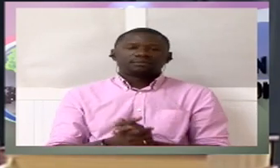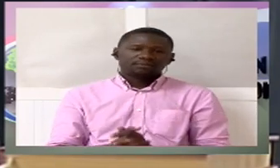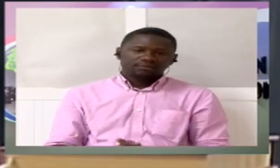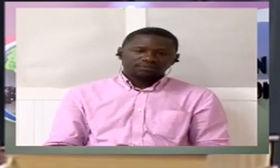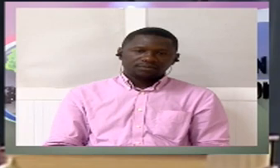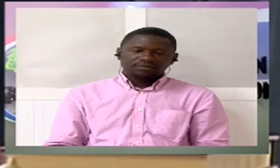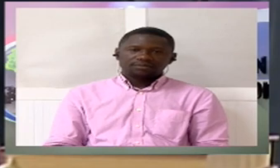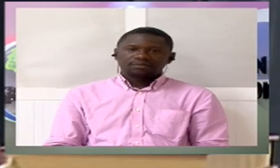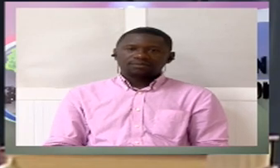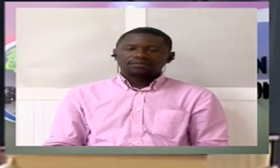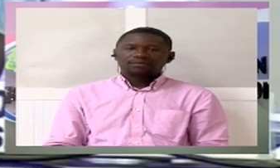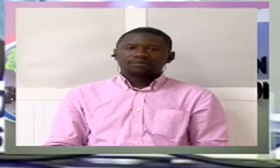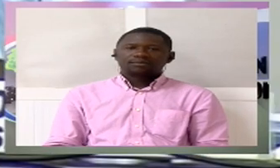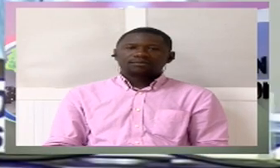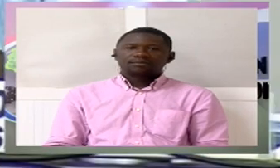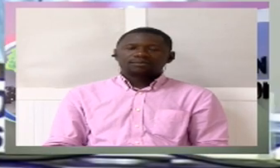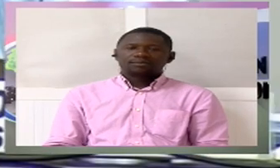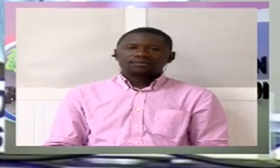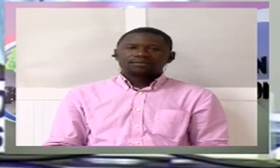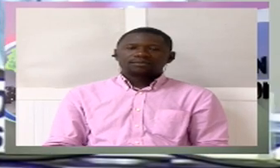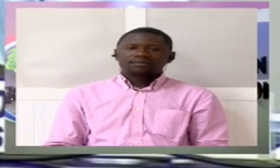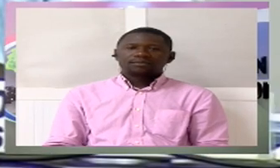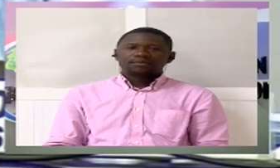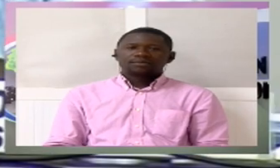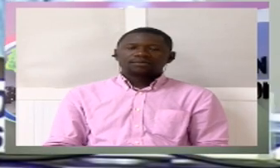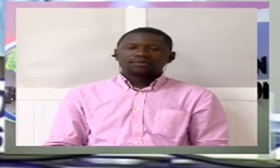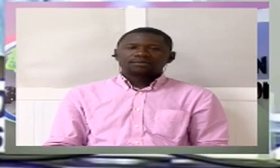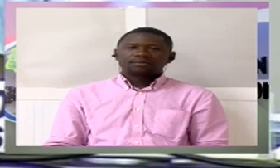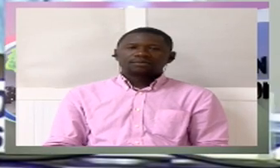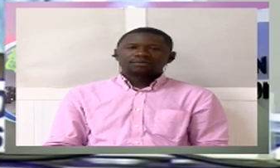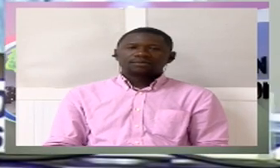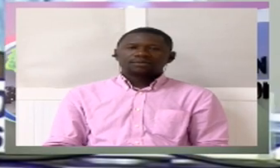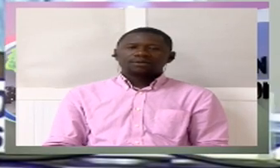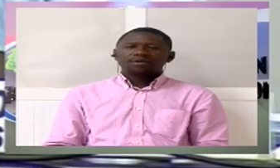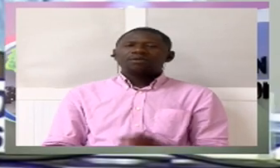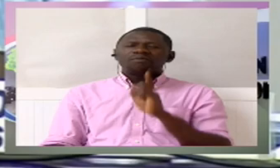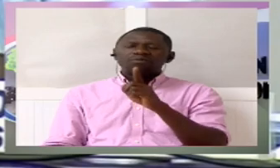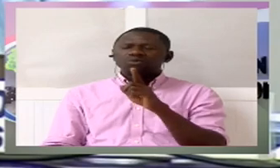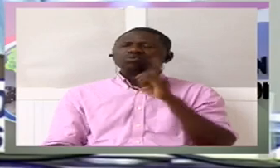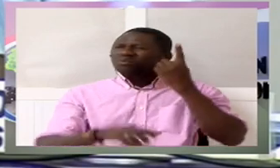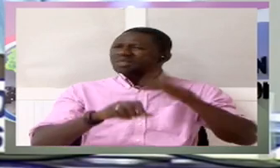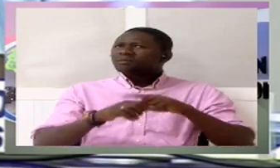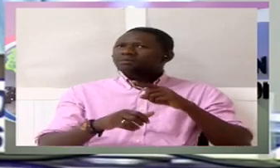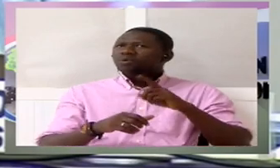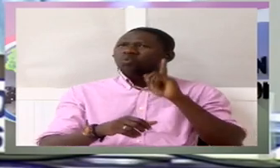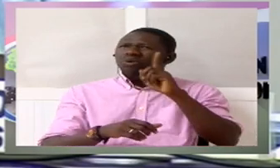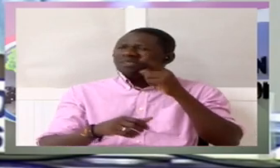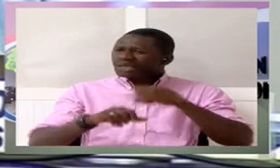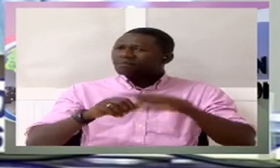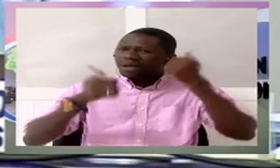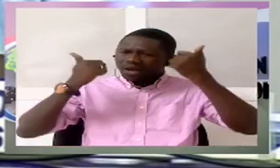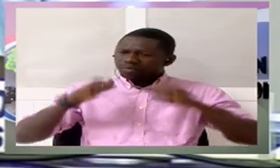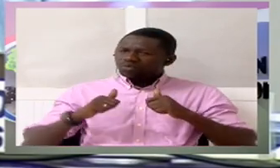happen. Was there ever an occasion? For nyinene soton tale kolu kono wato memo beke